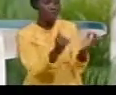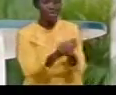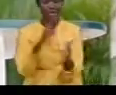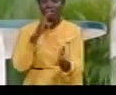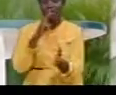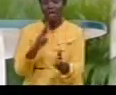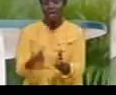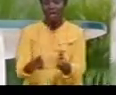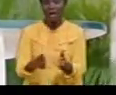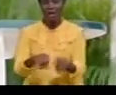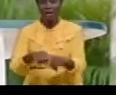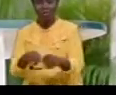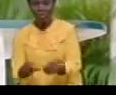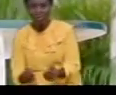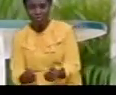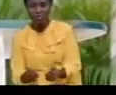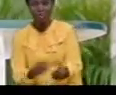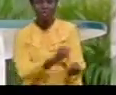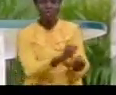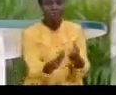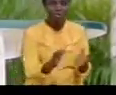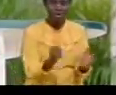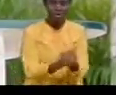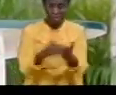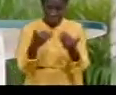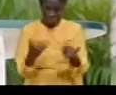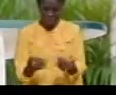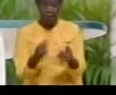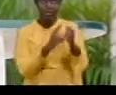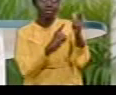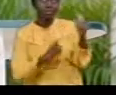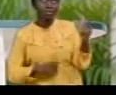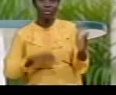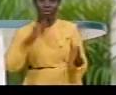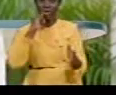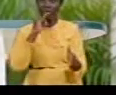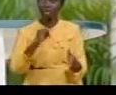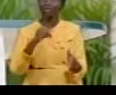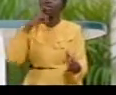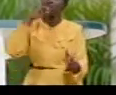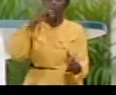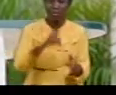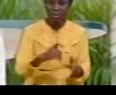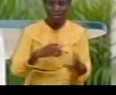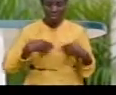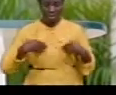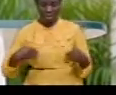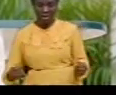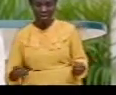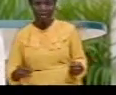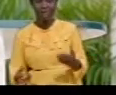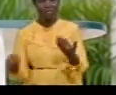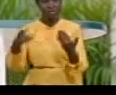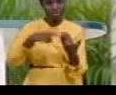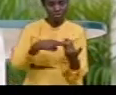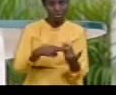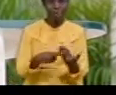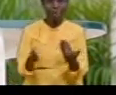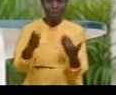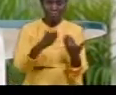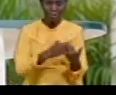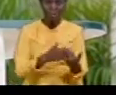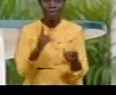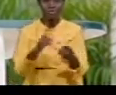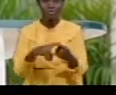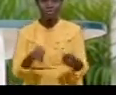church declare healing? Healing, restoration of broken homes, broken families, children who